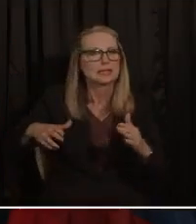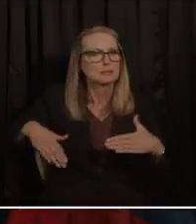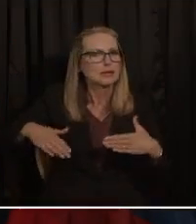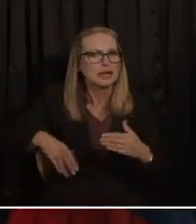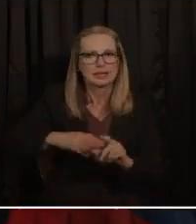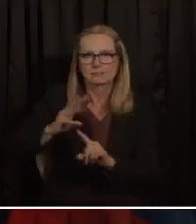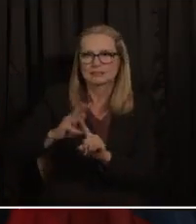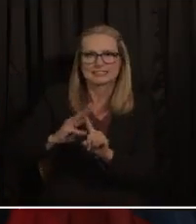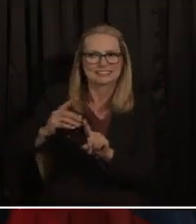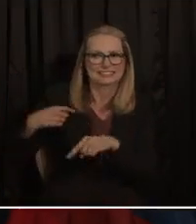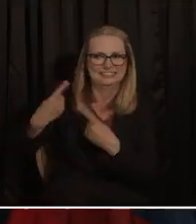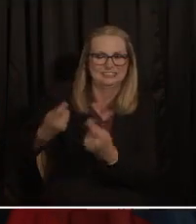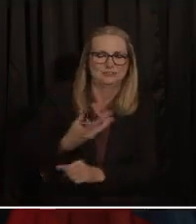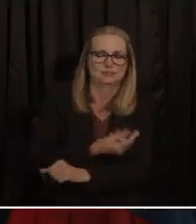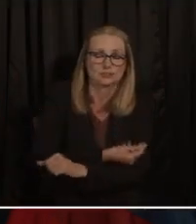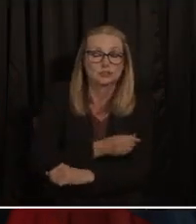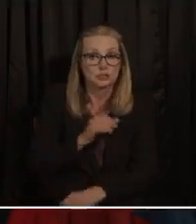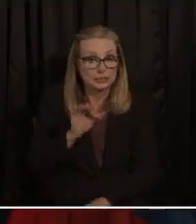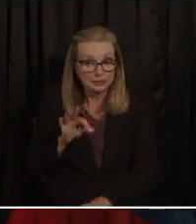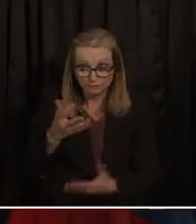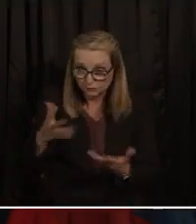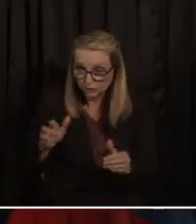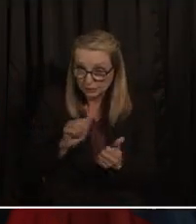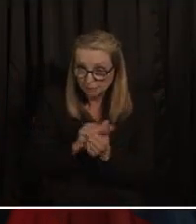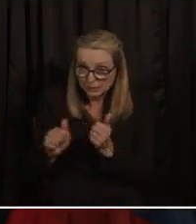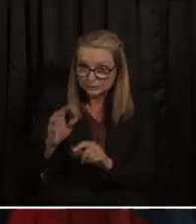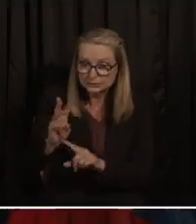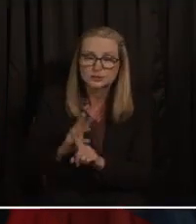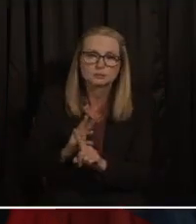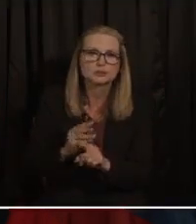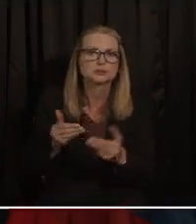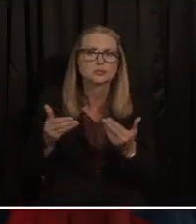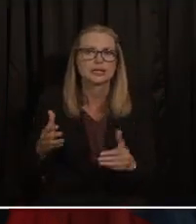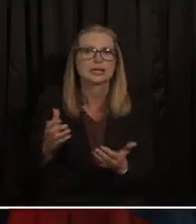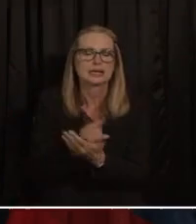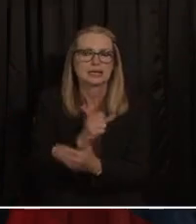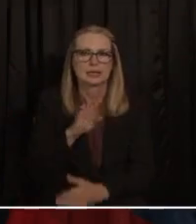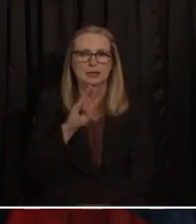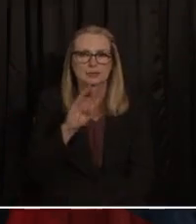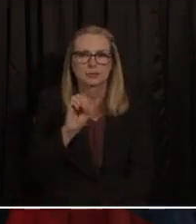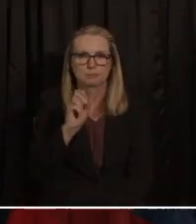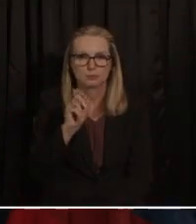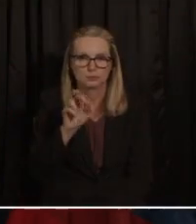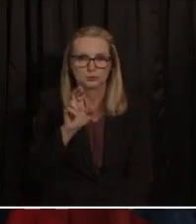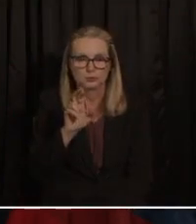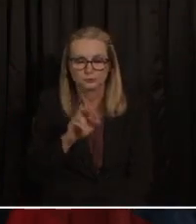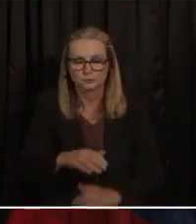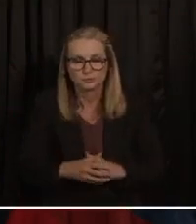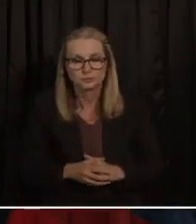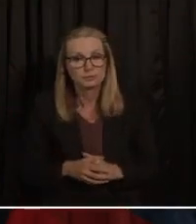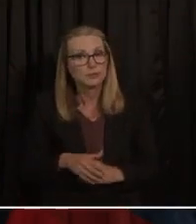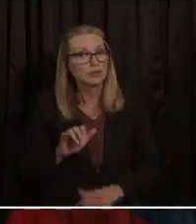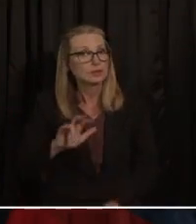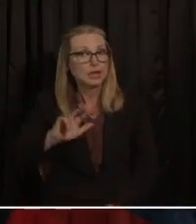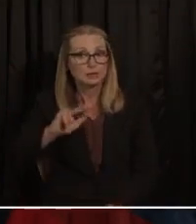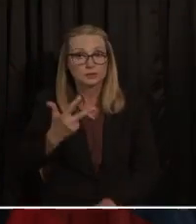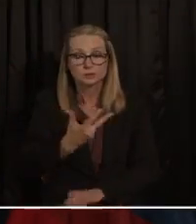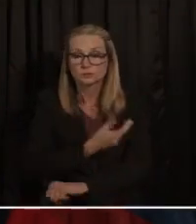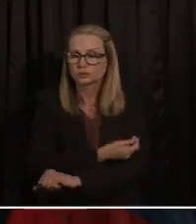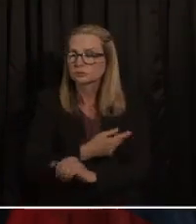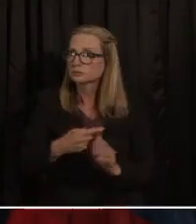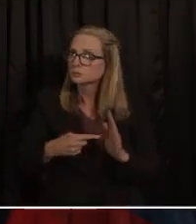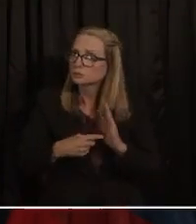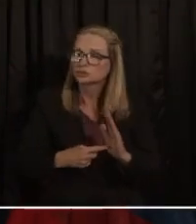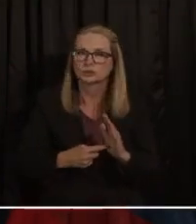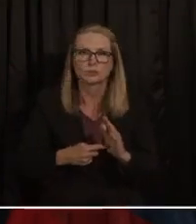are, by all means, get the booster. The booster has shown amazing results in antibody response